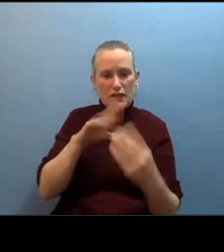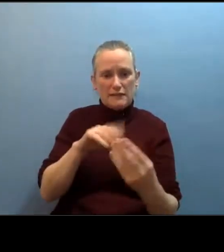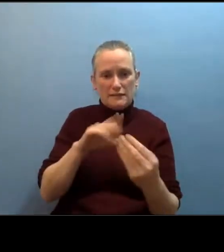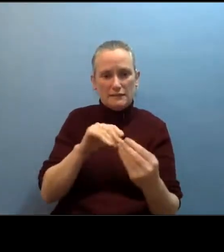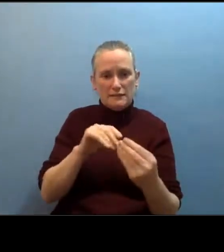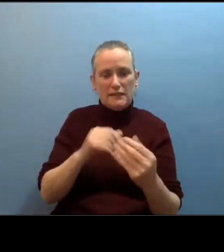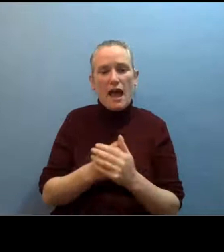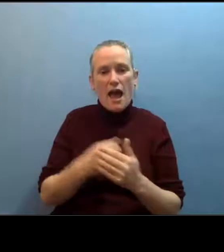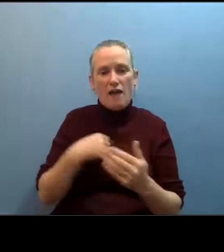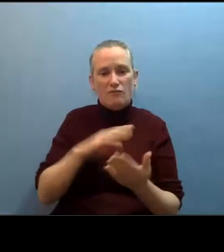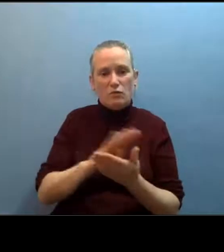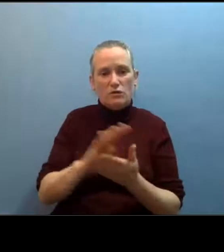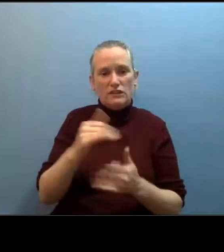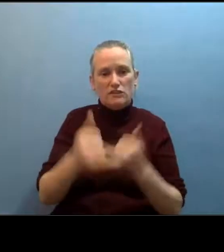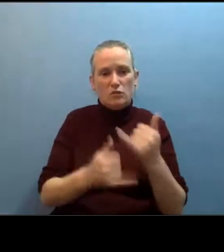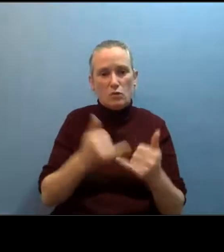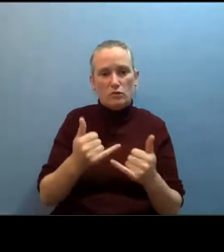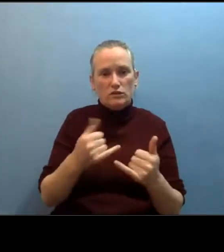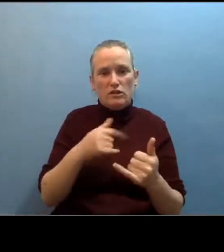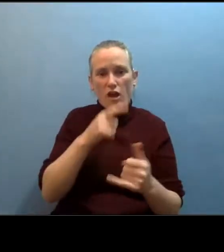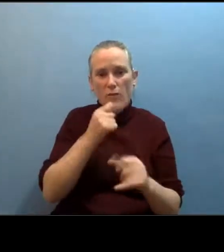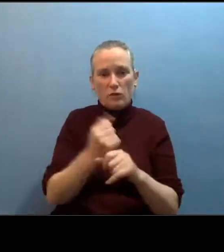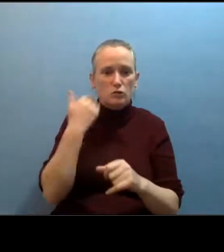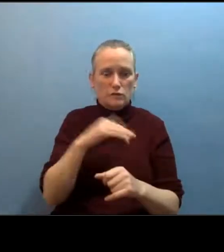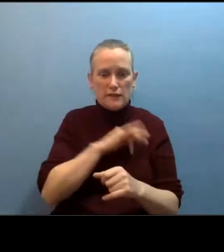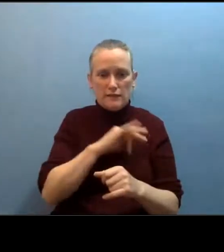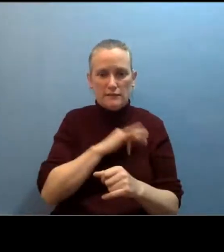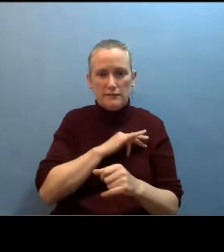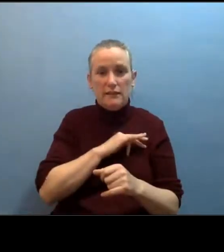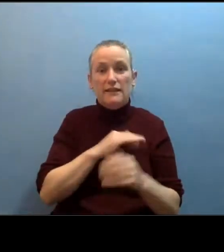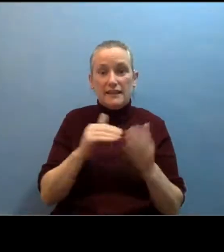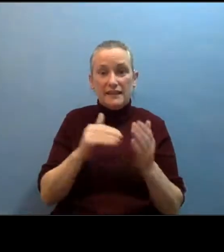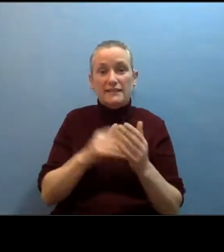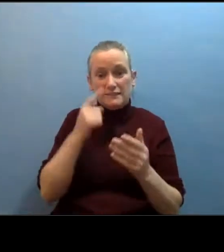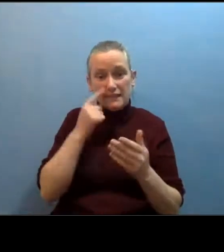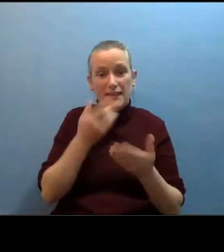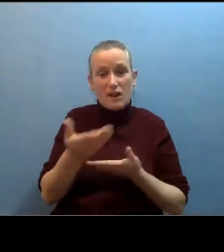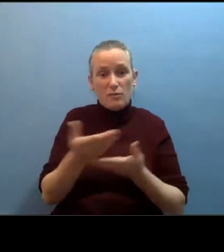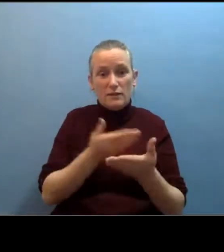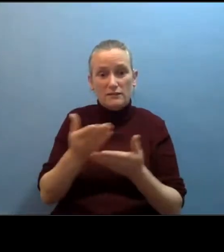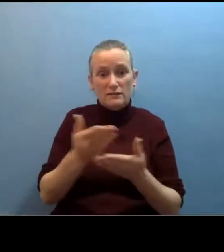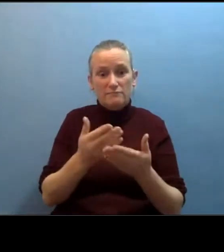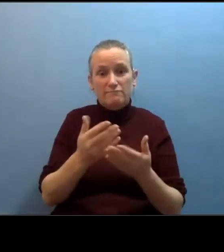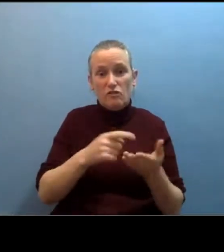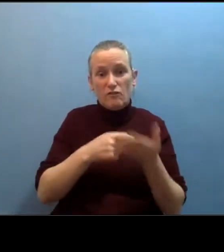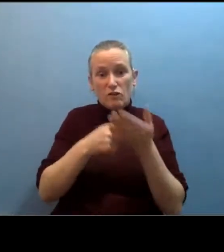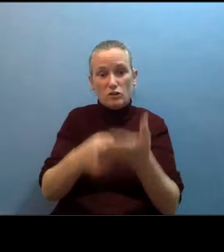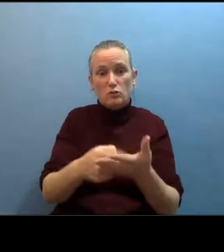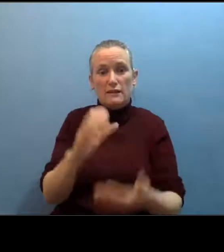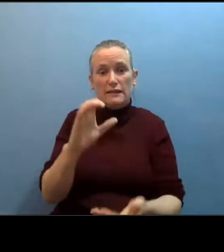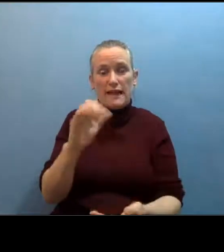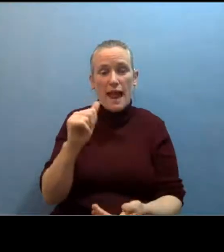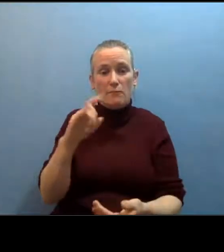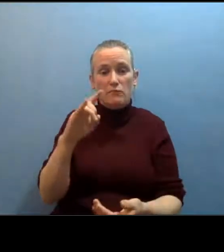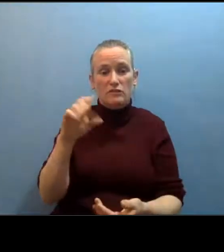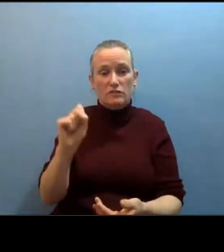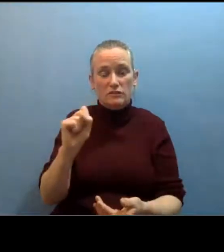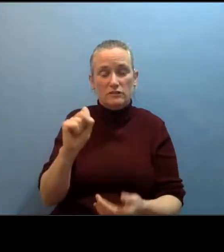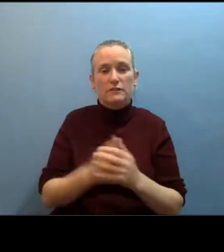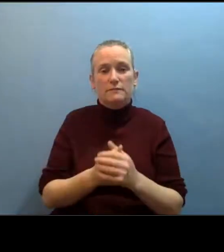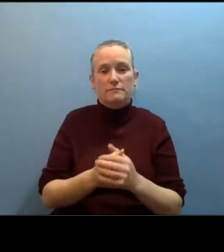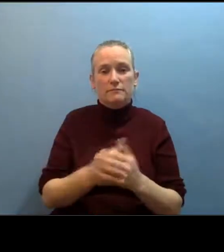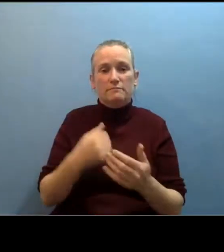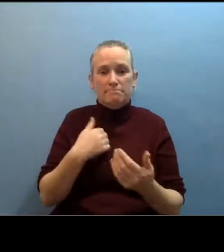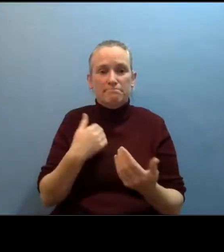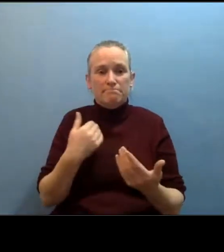about suicide. She's seeing a therapist and has been referred to CAMHS. She listens when we suggest resources such as yours, but is proving reluctant to